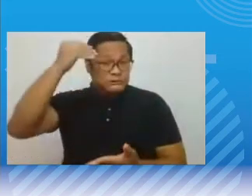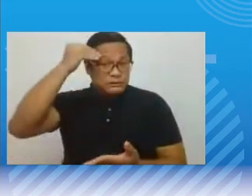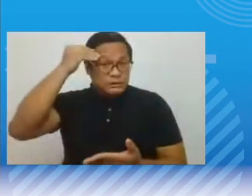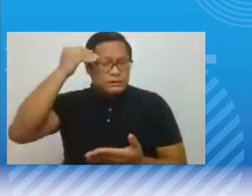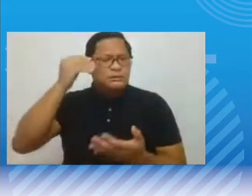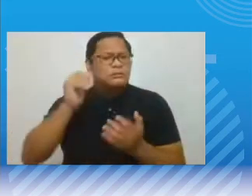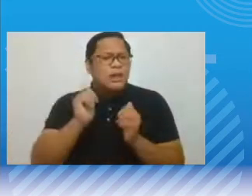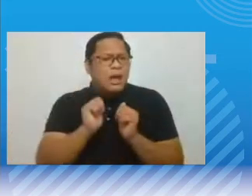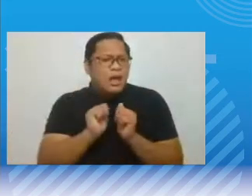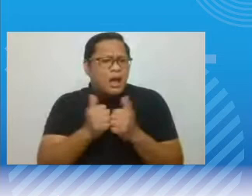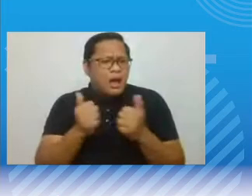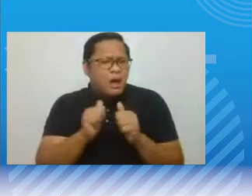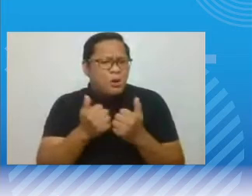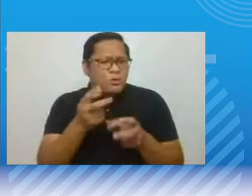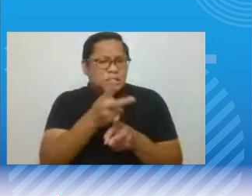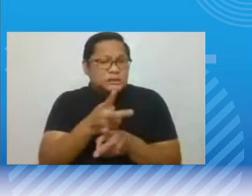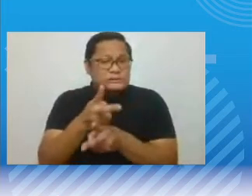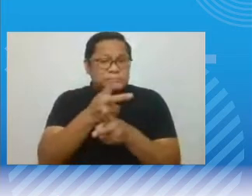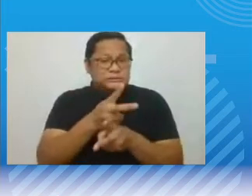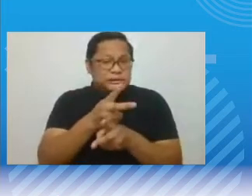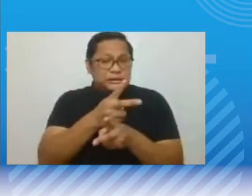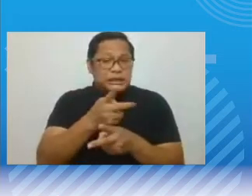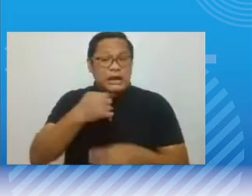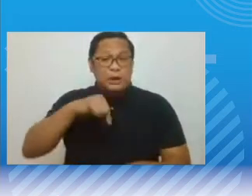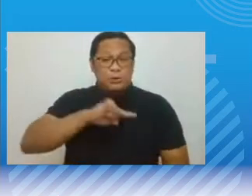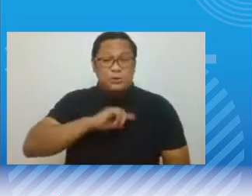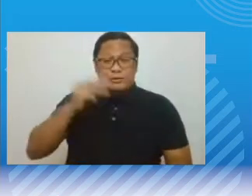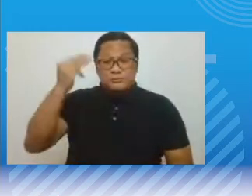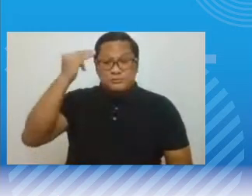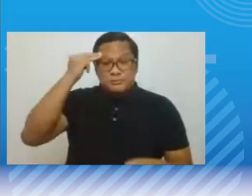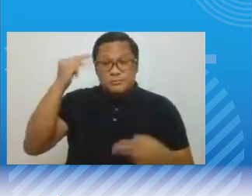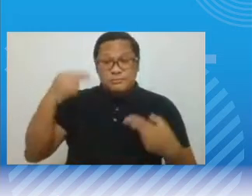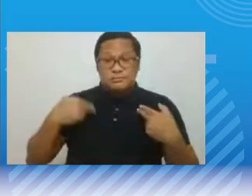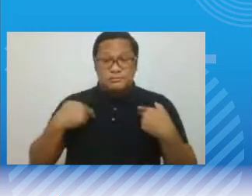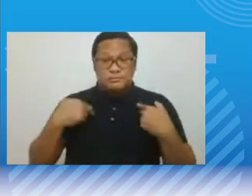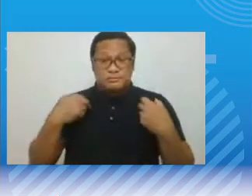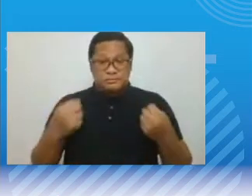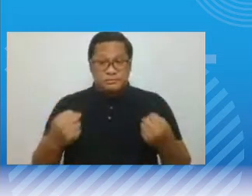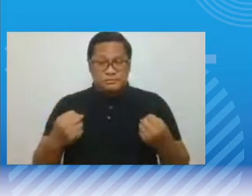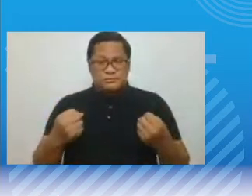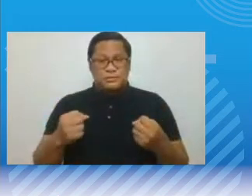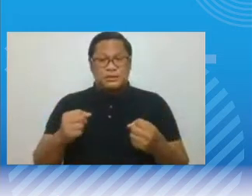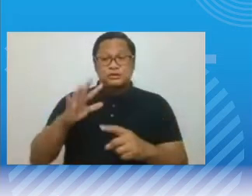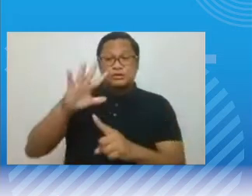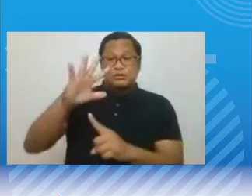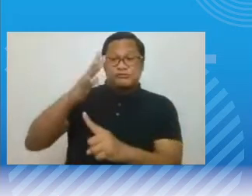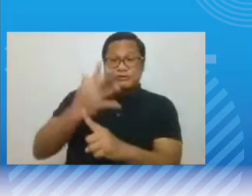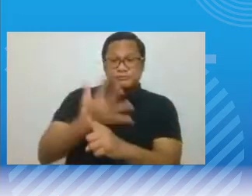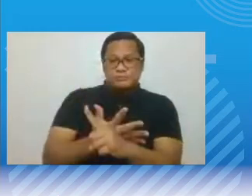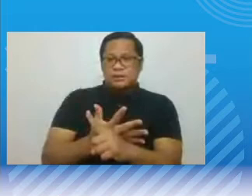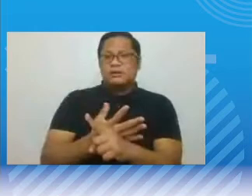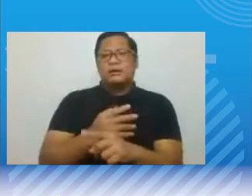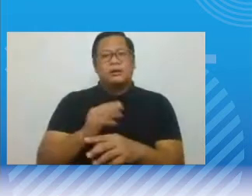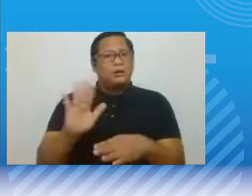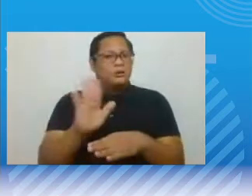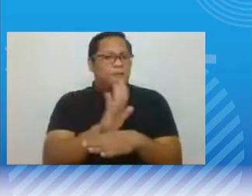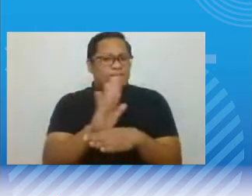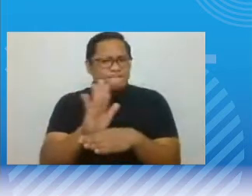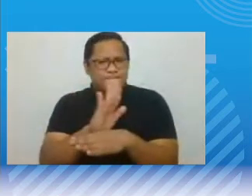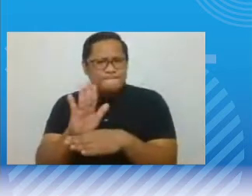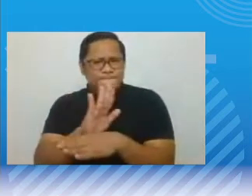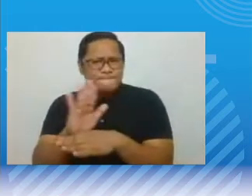how we can take care of our mental health. So for the past 5 months, medyo abala kami to